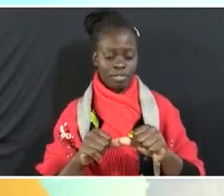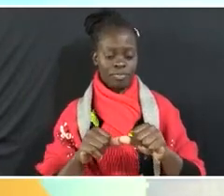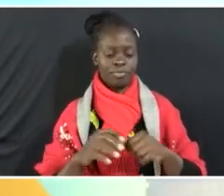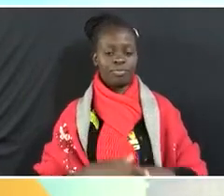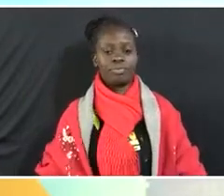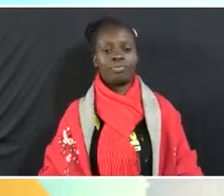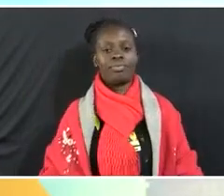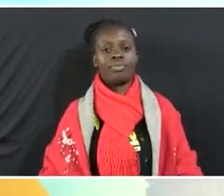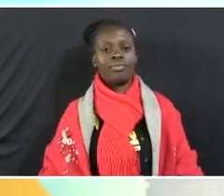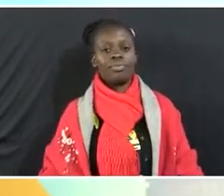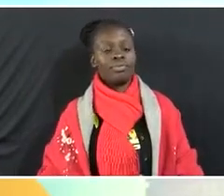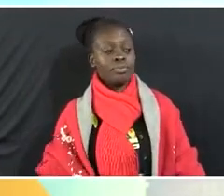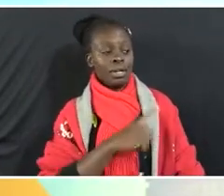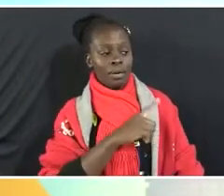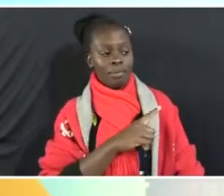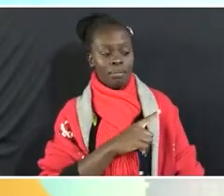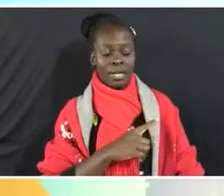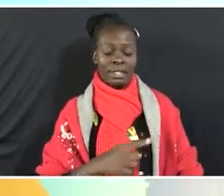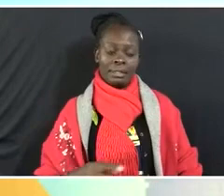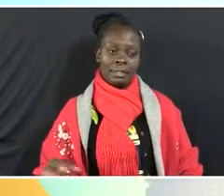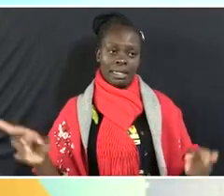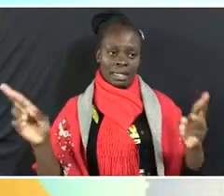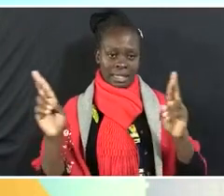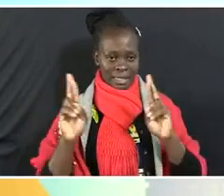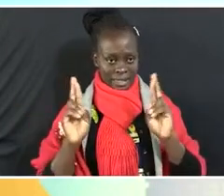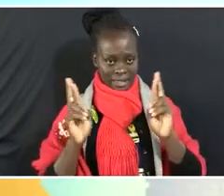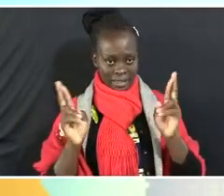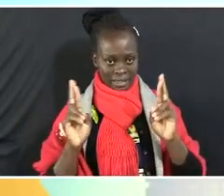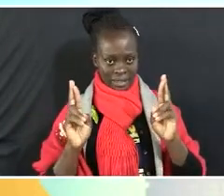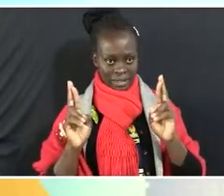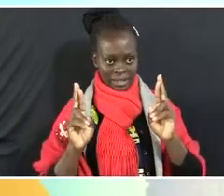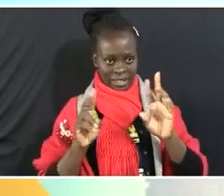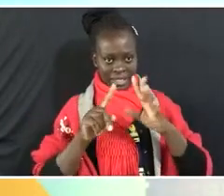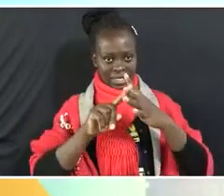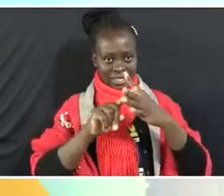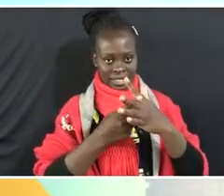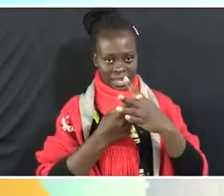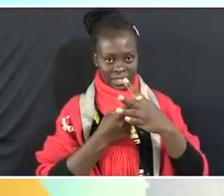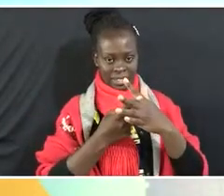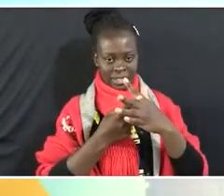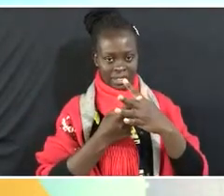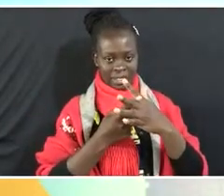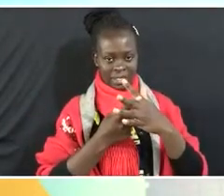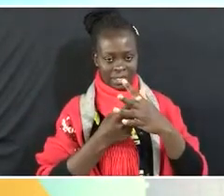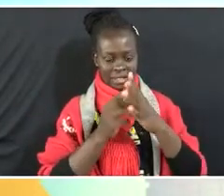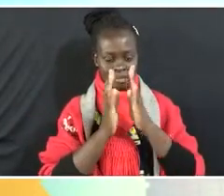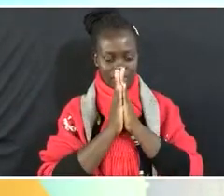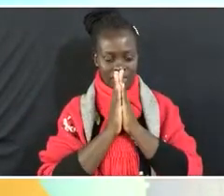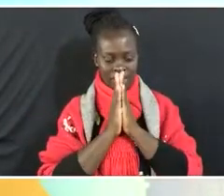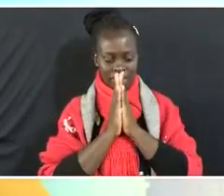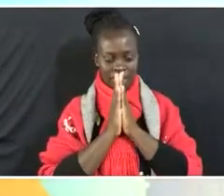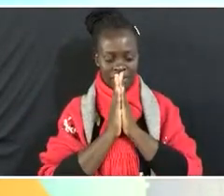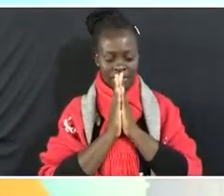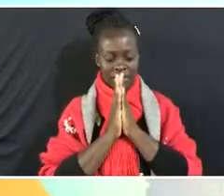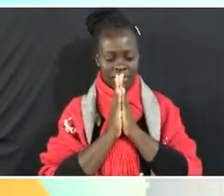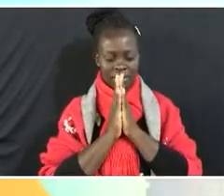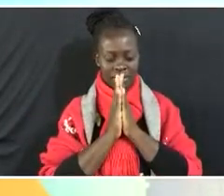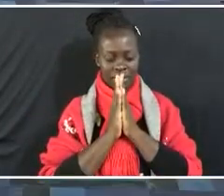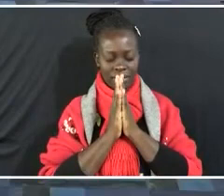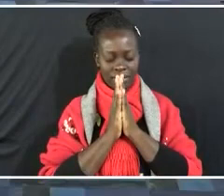I'm now relaxed. I think I can begin preaching. Let's pray as we get to the message of the hour.